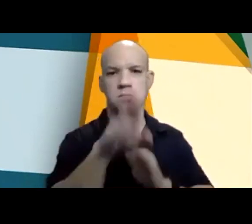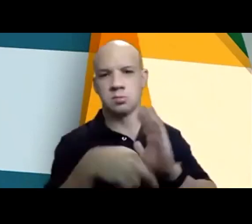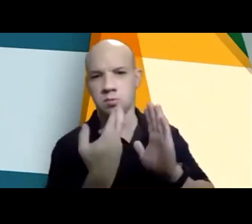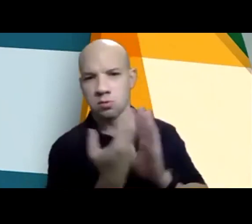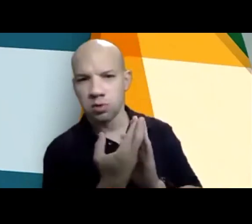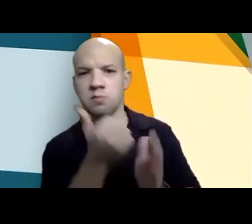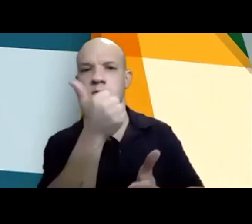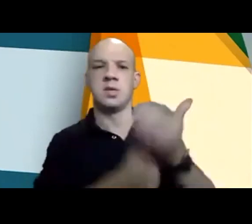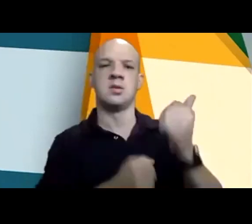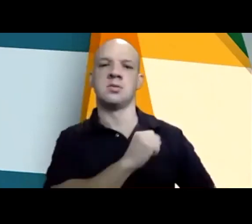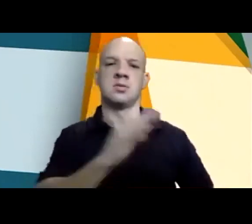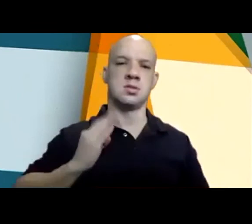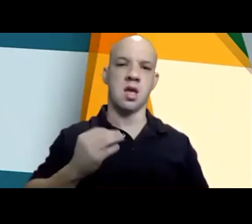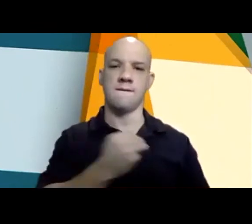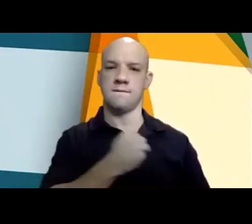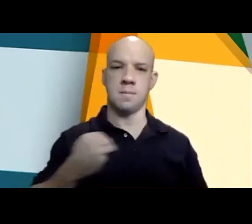member.